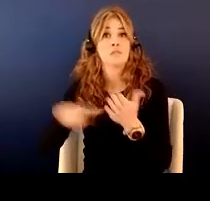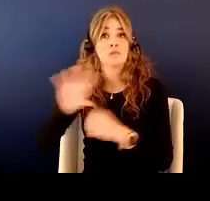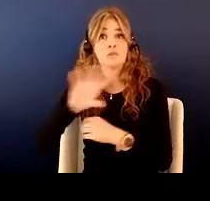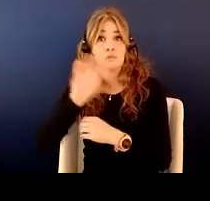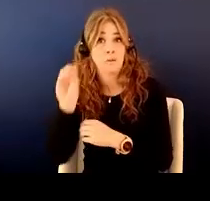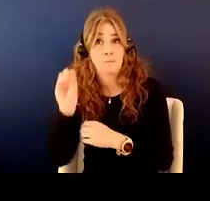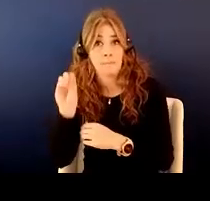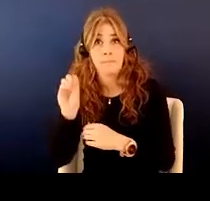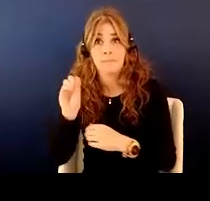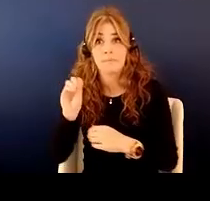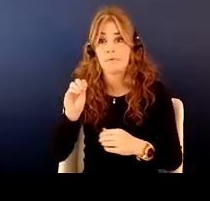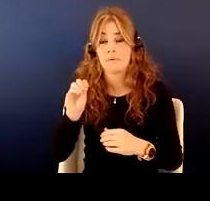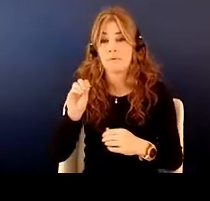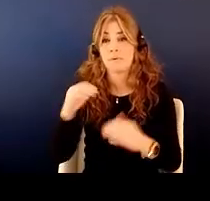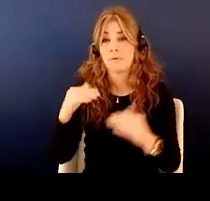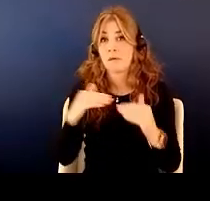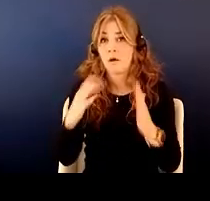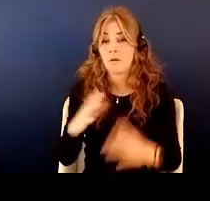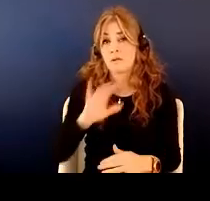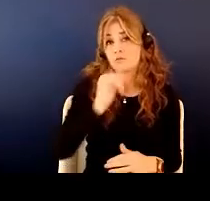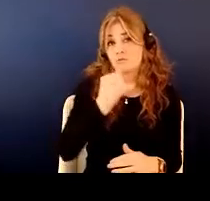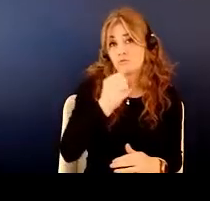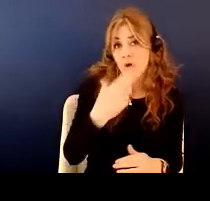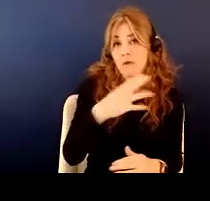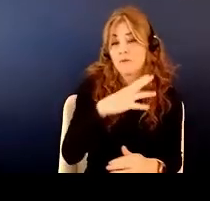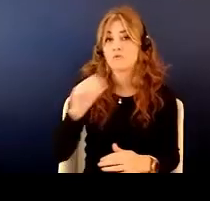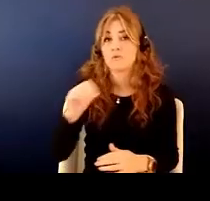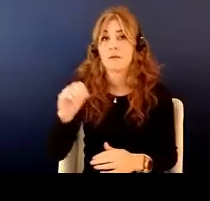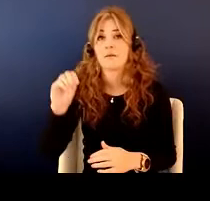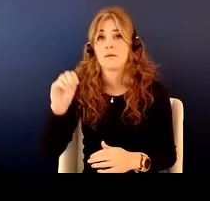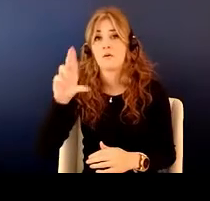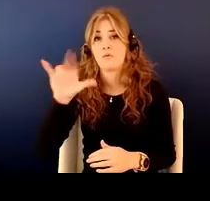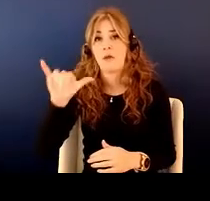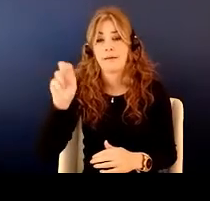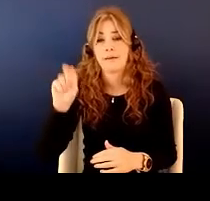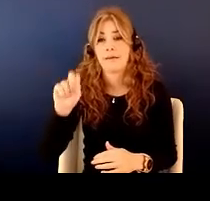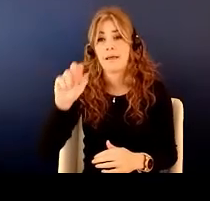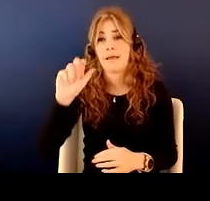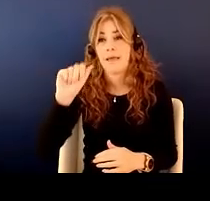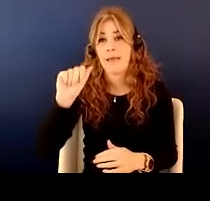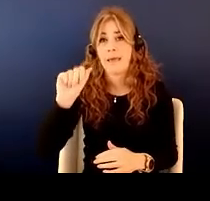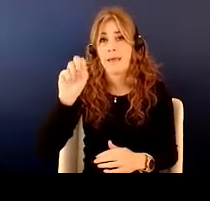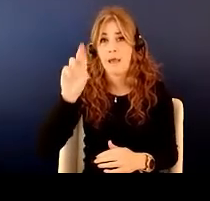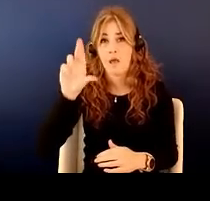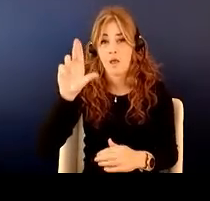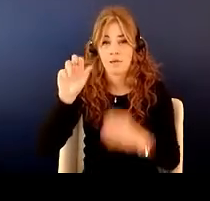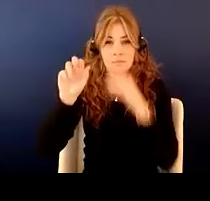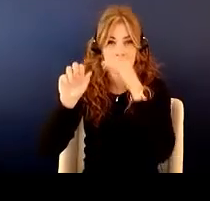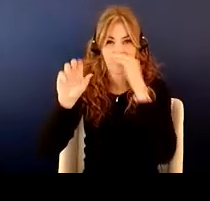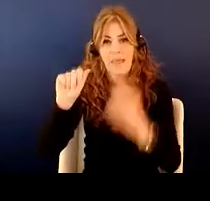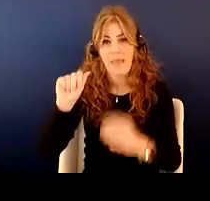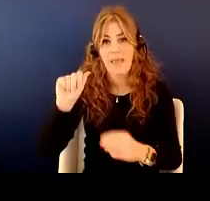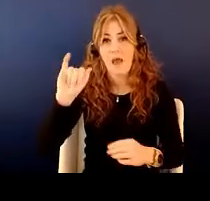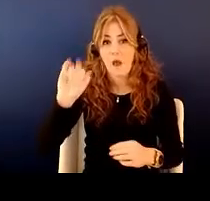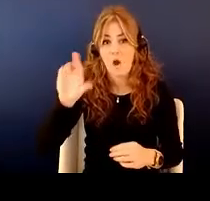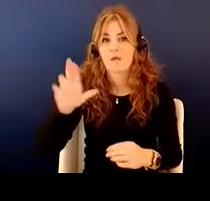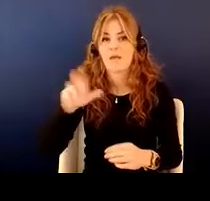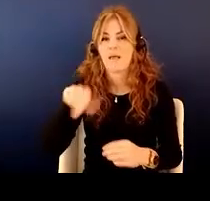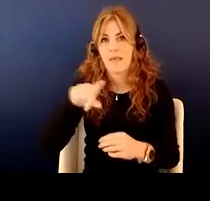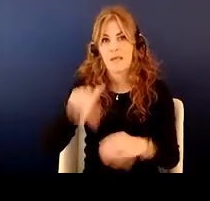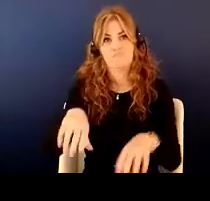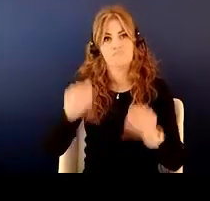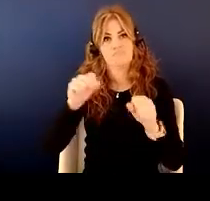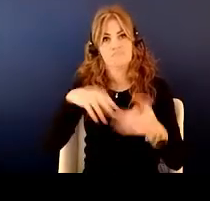colleagues, both Josh and Ryan at AIR conducts a lot of primary studies, and so those